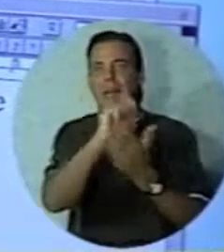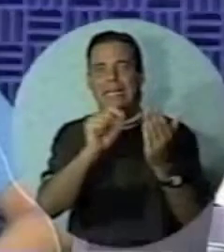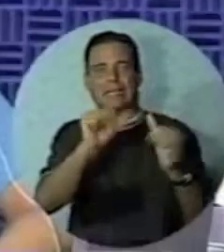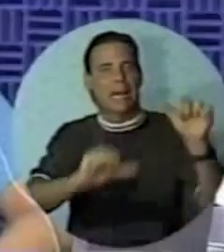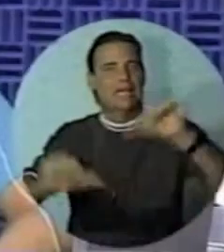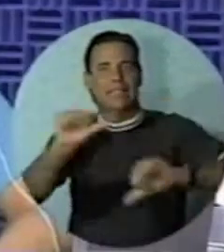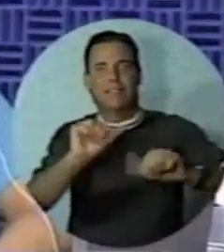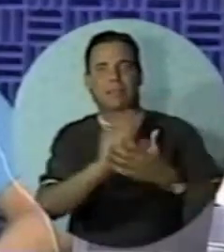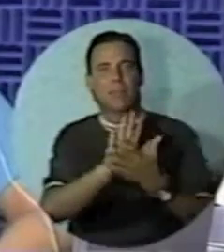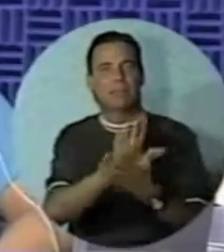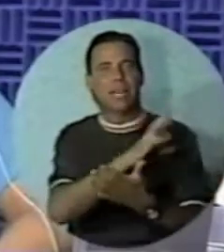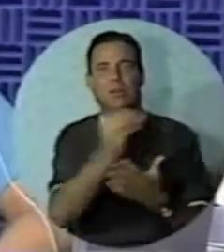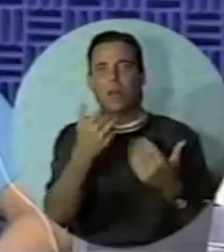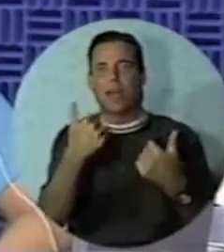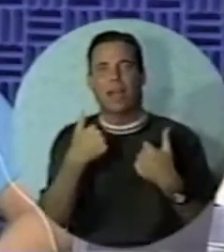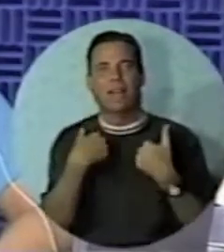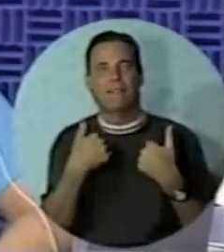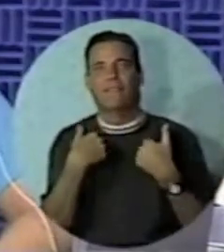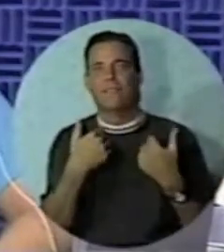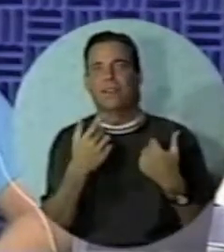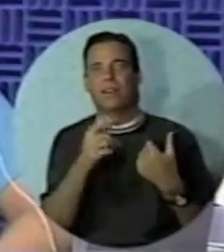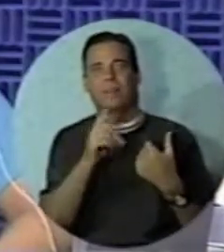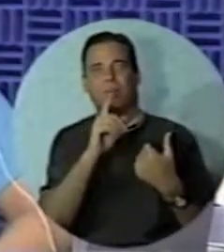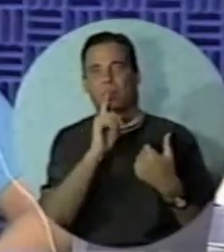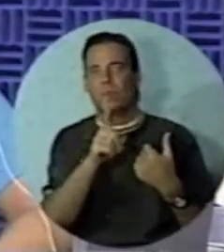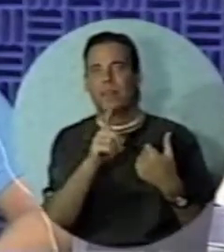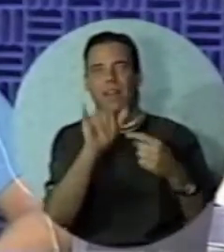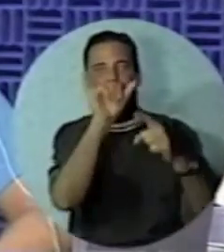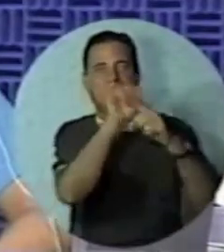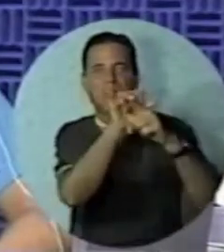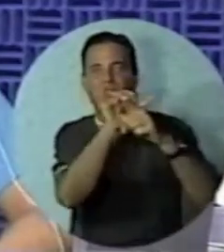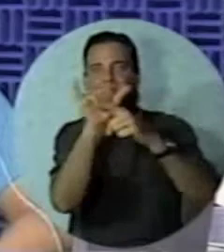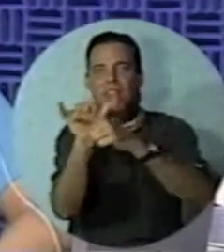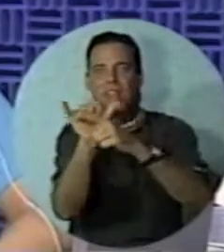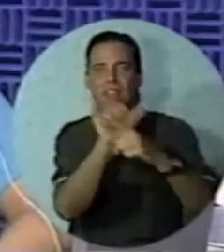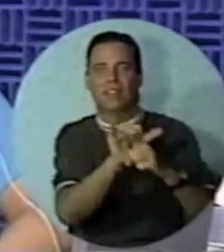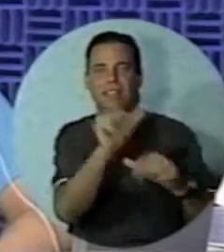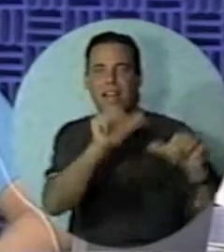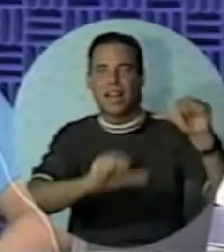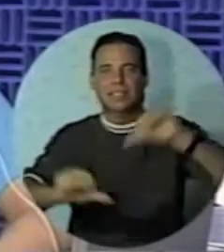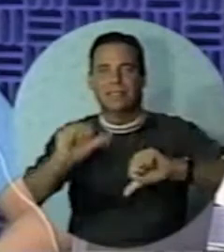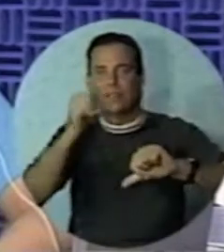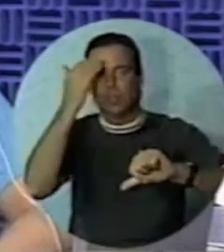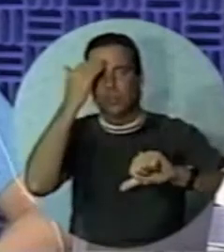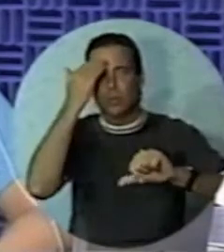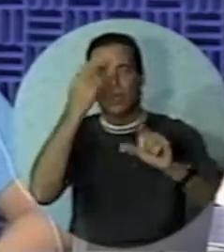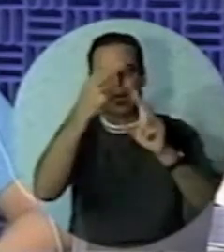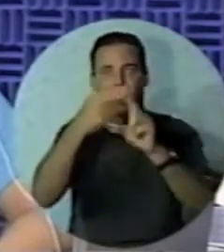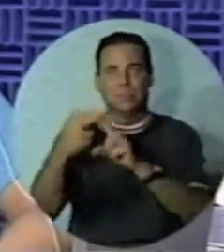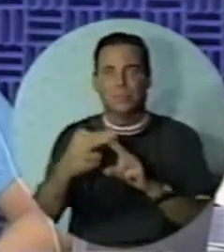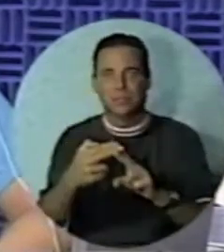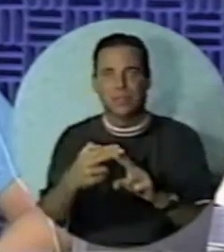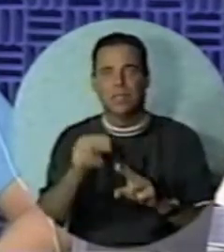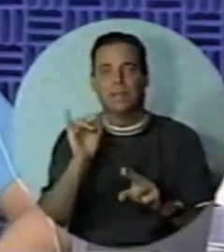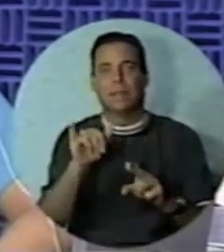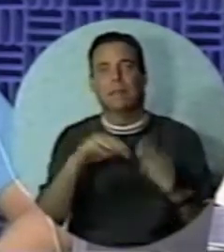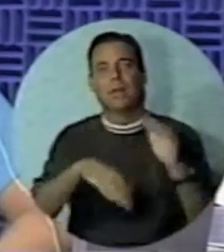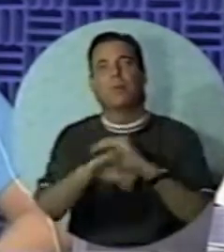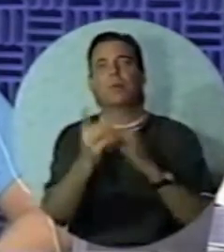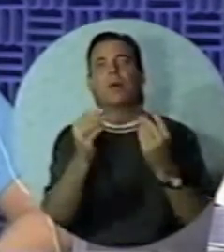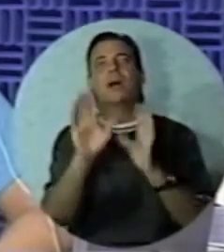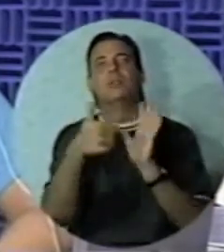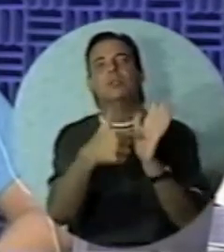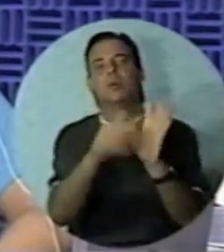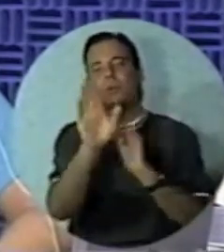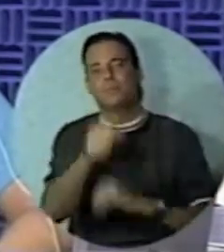papers and you have long, somewhat convoluted scientific names. Basically, what I can do is, well, let me show you